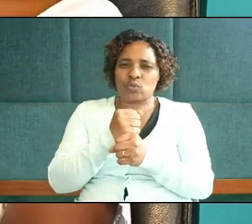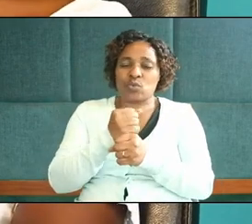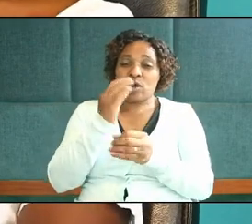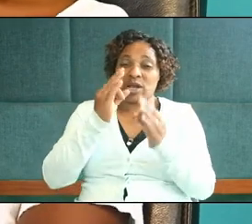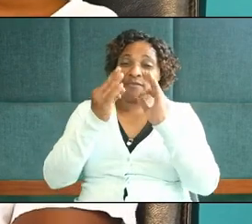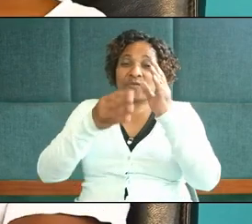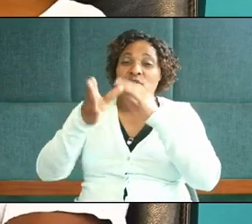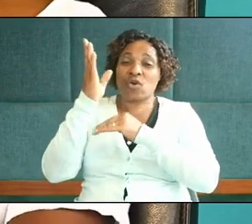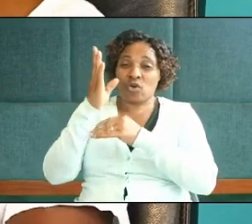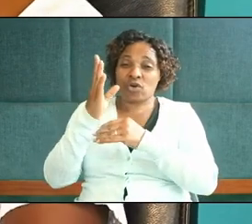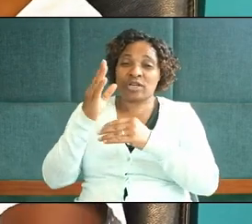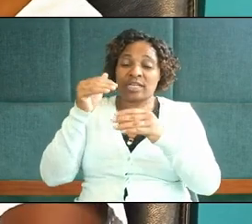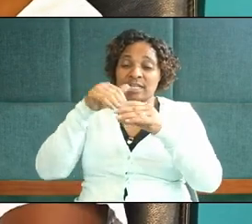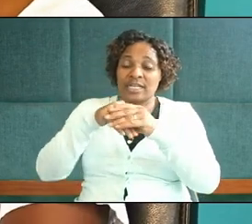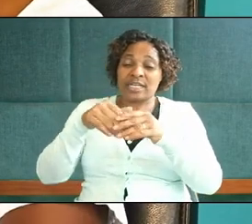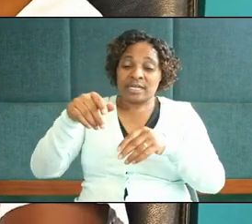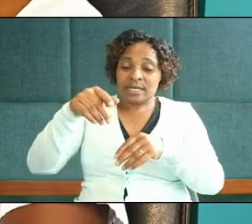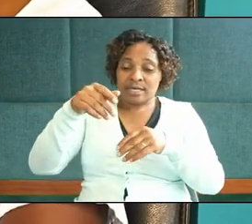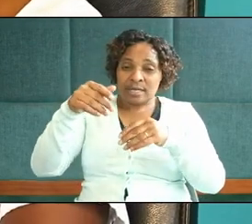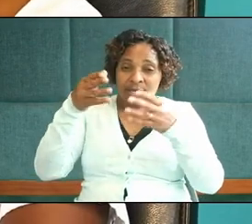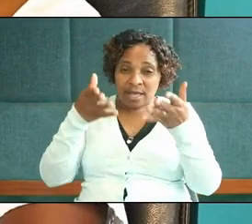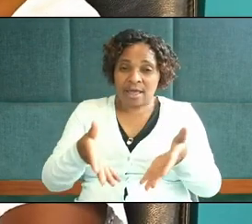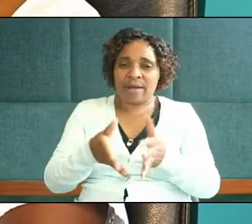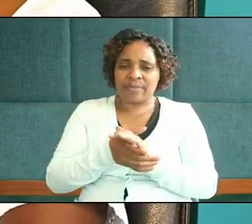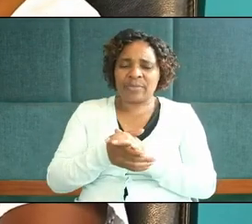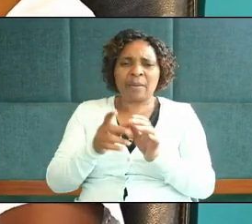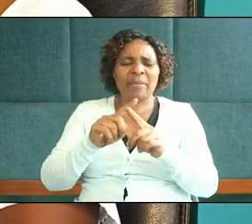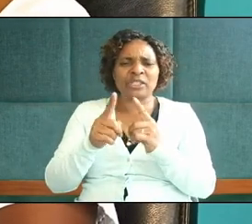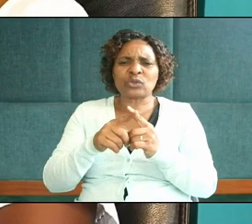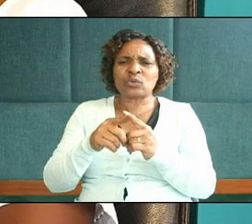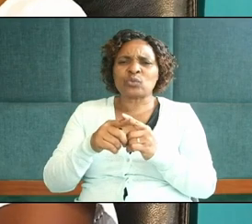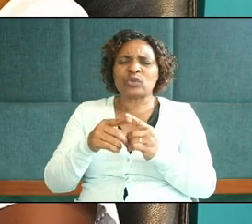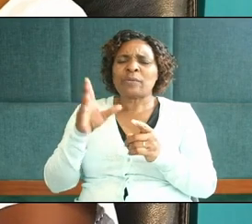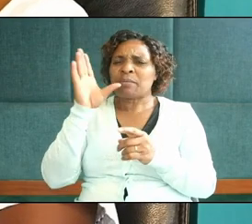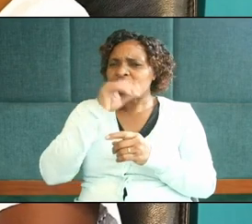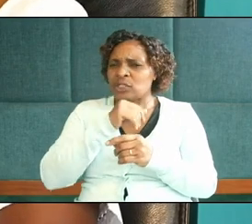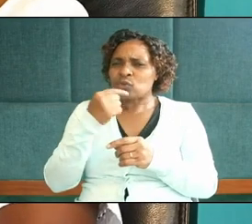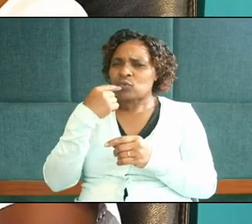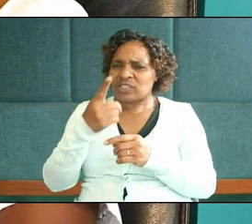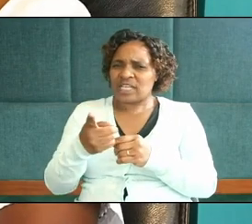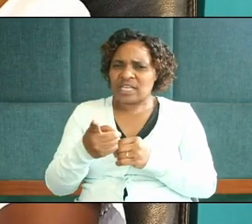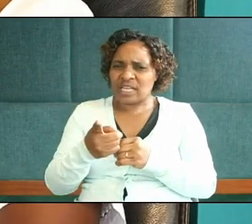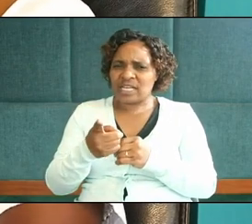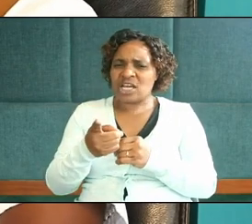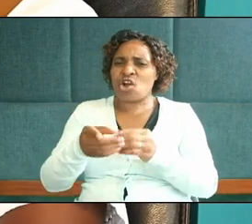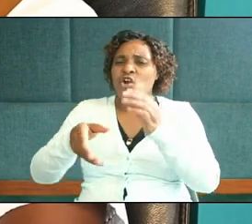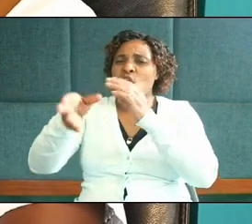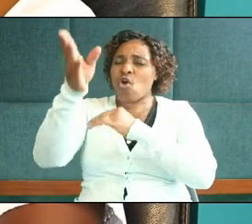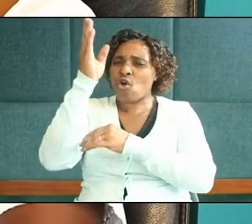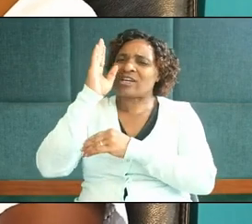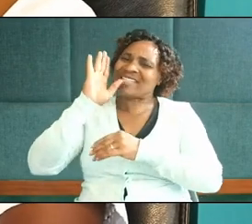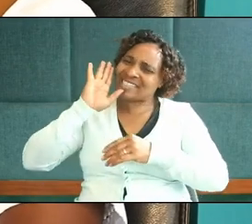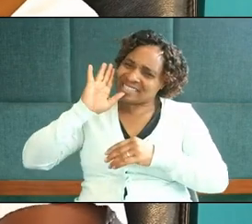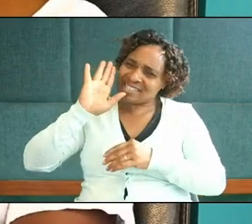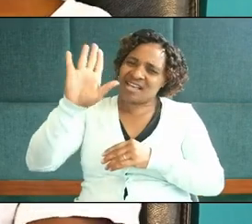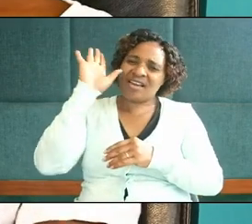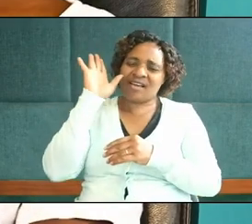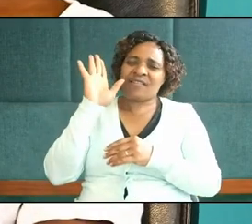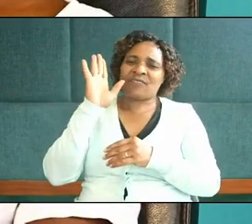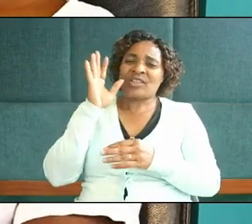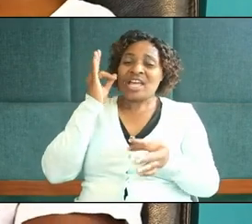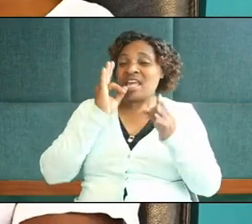we would only do if God was there. But we fail to say that God is there. He is there. He's always there. Not if